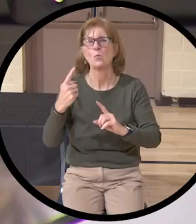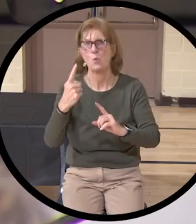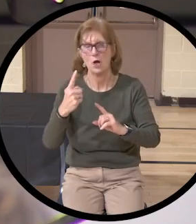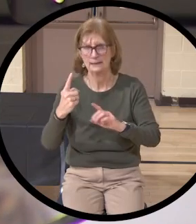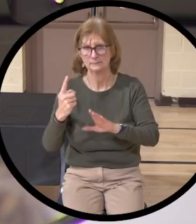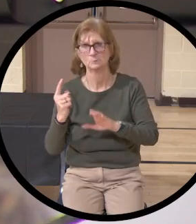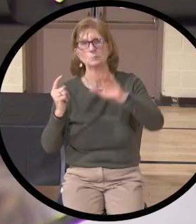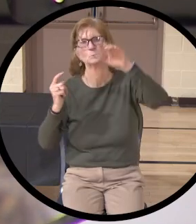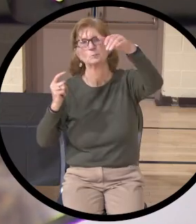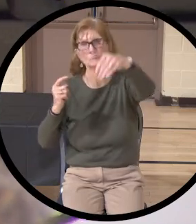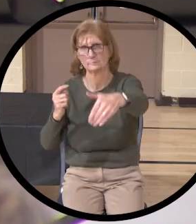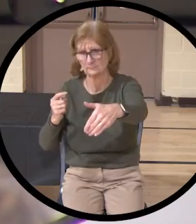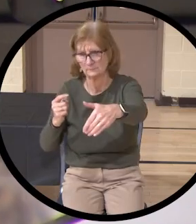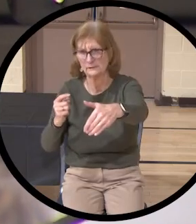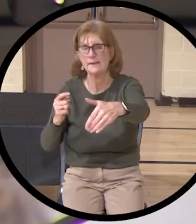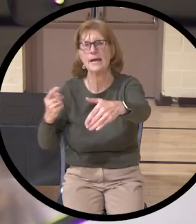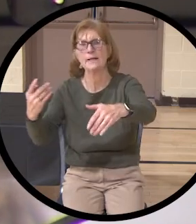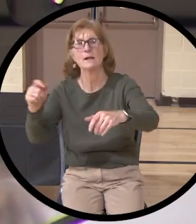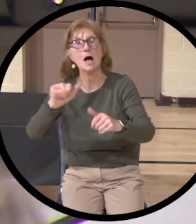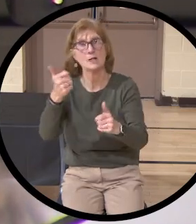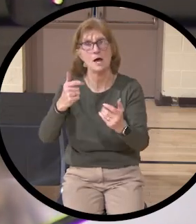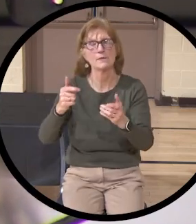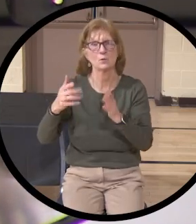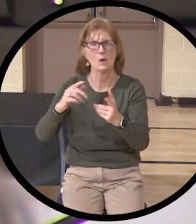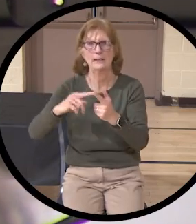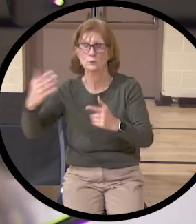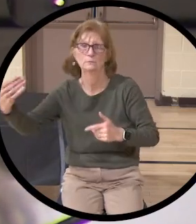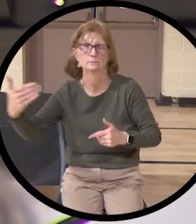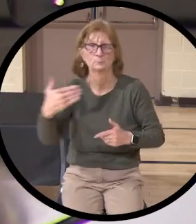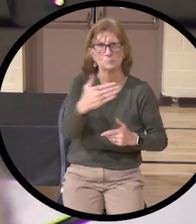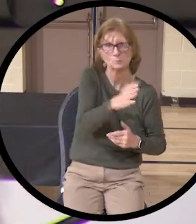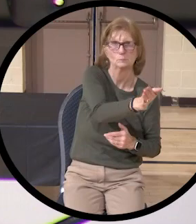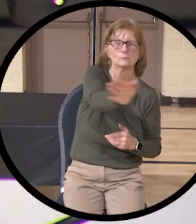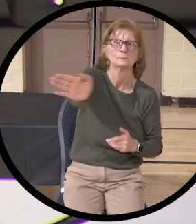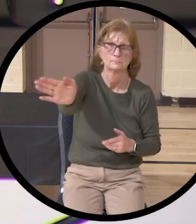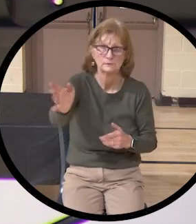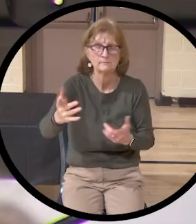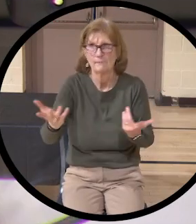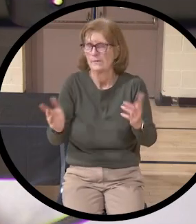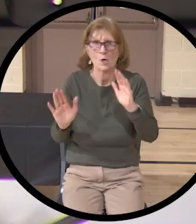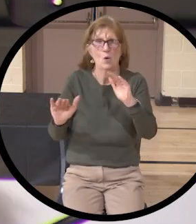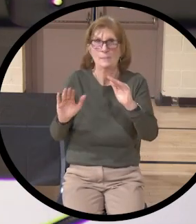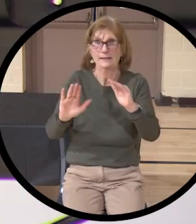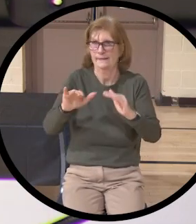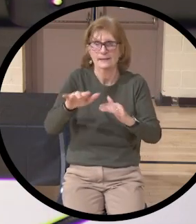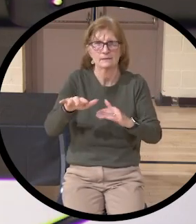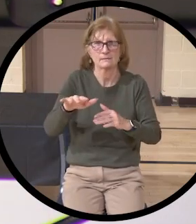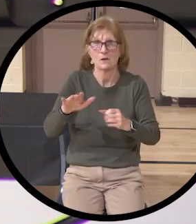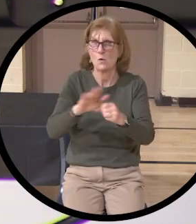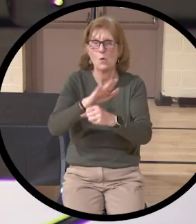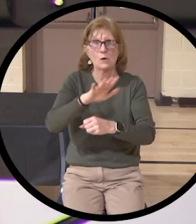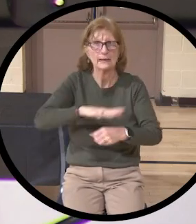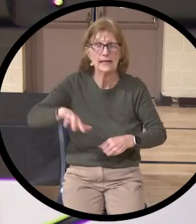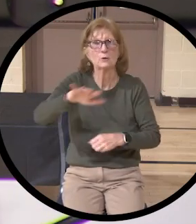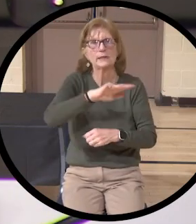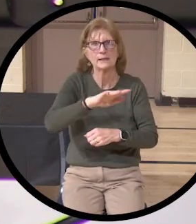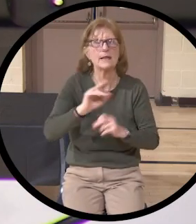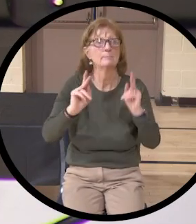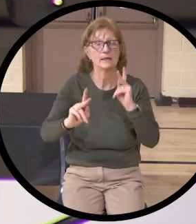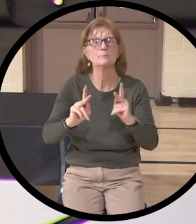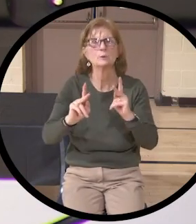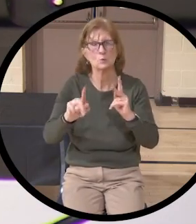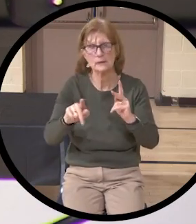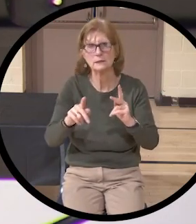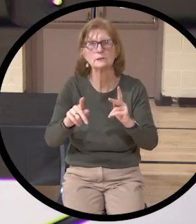vertical, another horizontal deflection, and hopefully like throughout the whole corridor, we're going to see reduced speeds as a result of